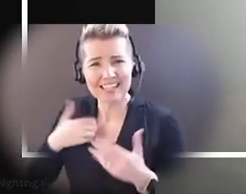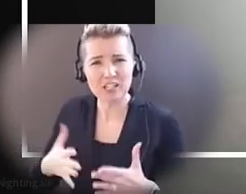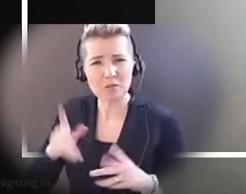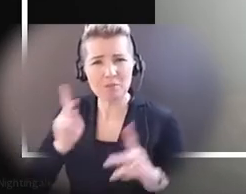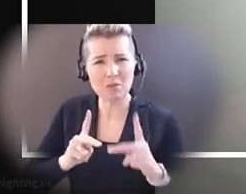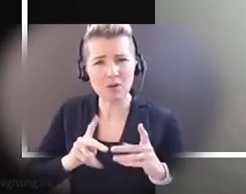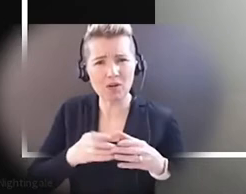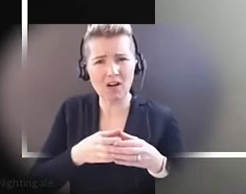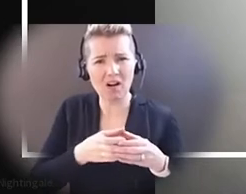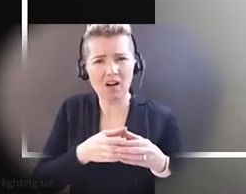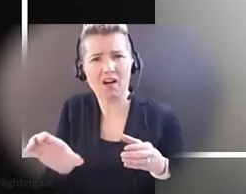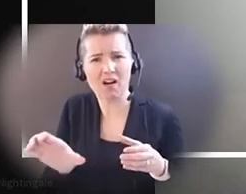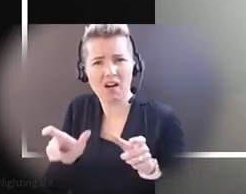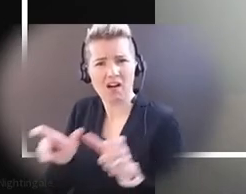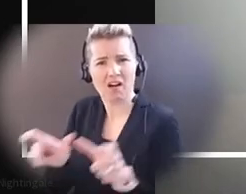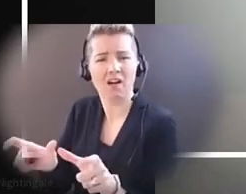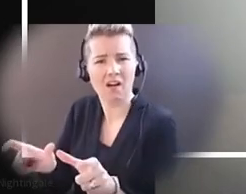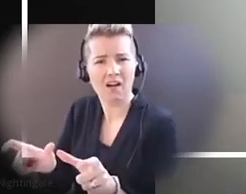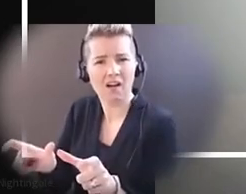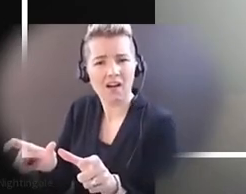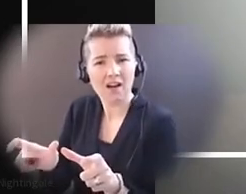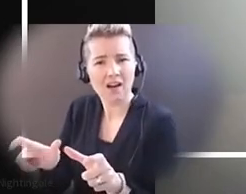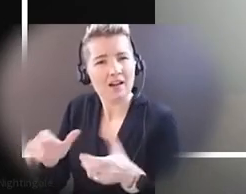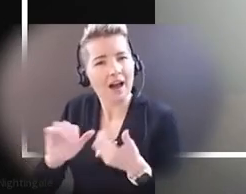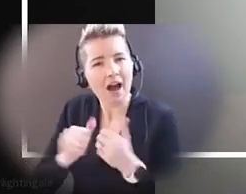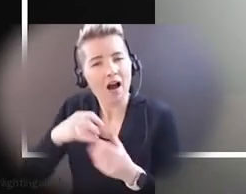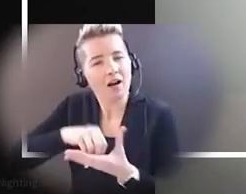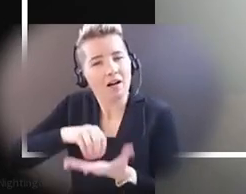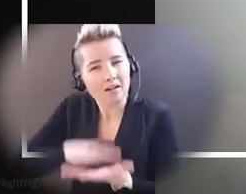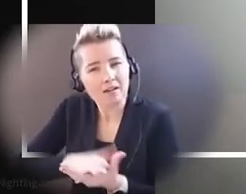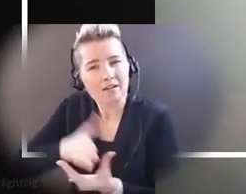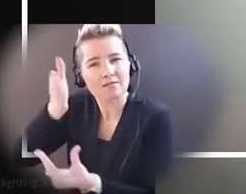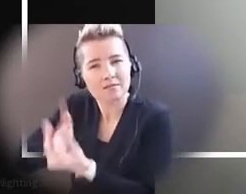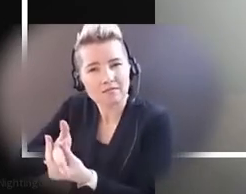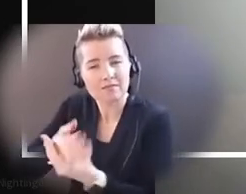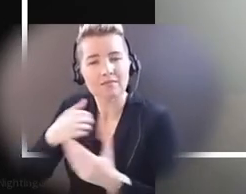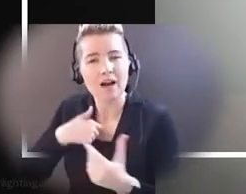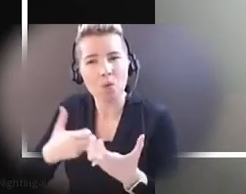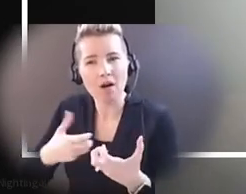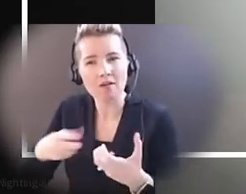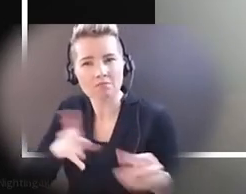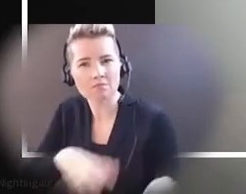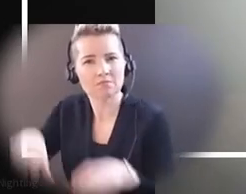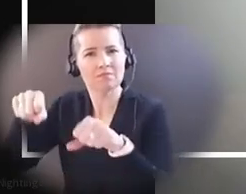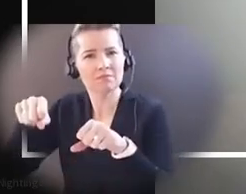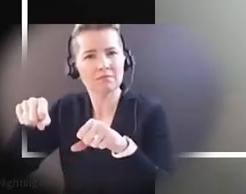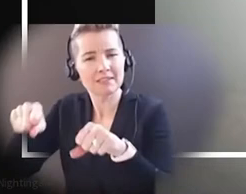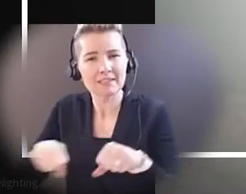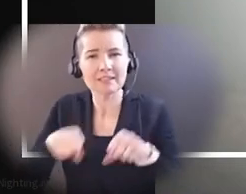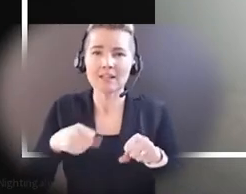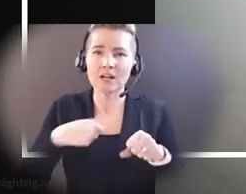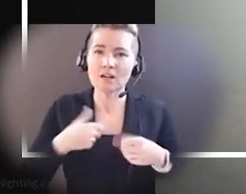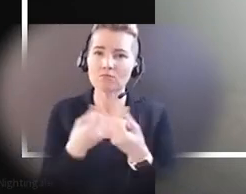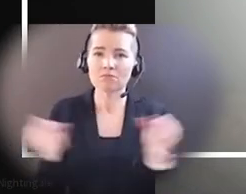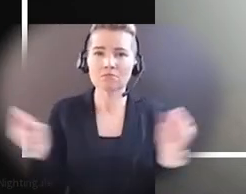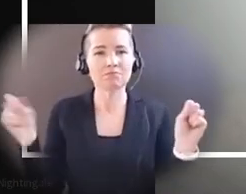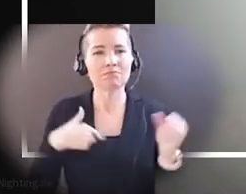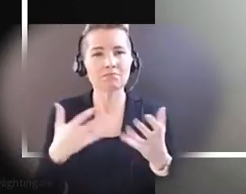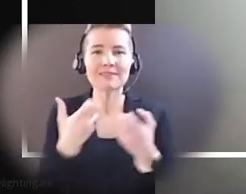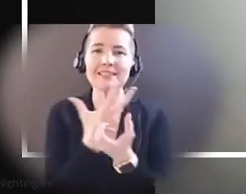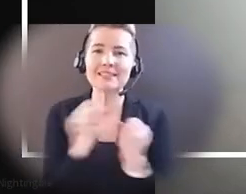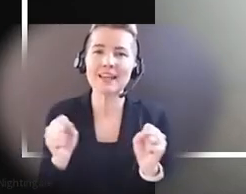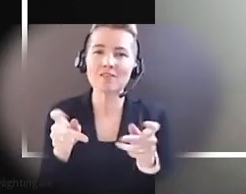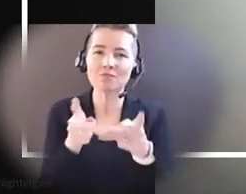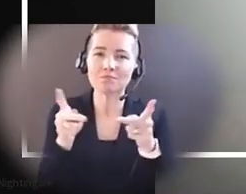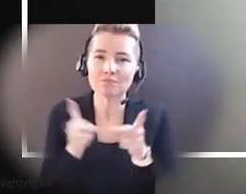to be able to take control of the narrative, to reclaim our narrative, to also create a safe space, a space of hope,